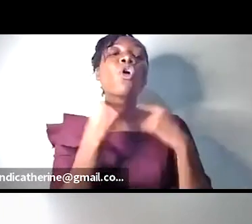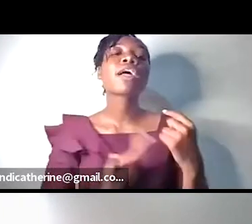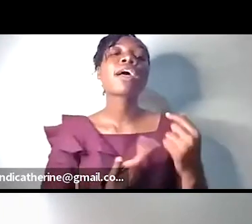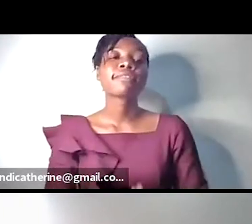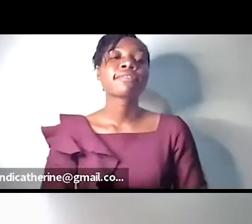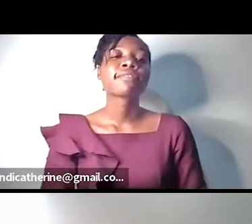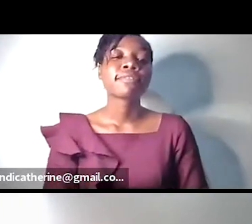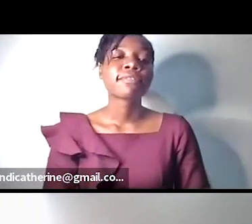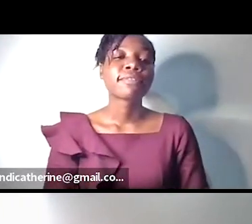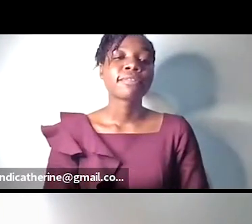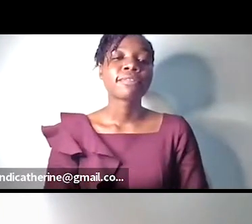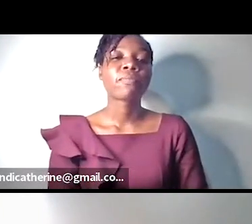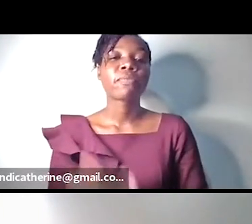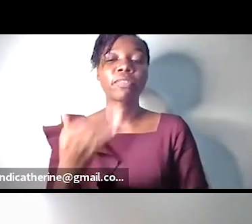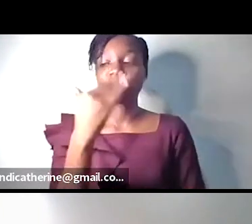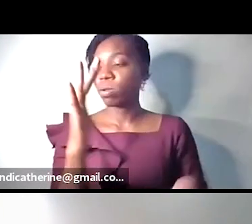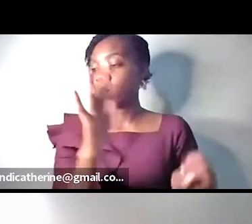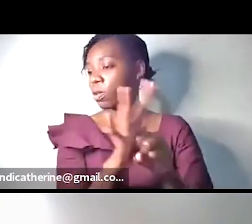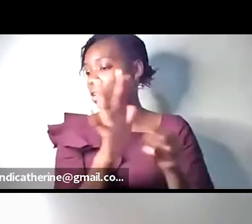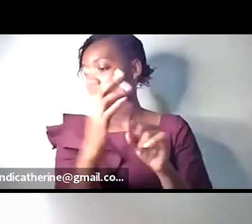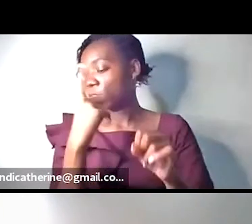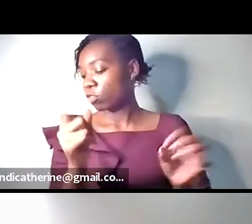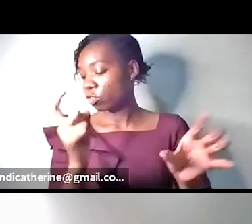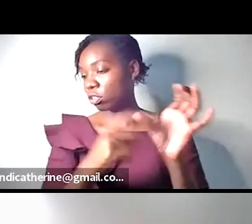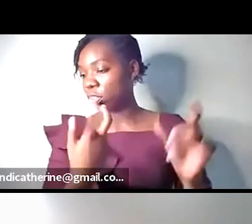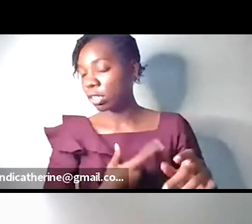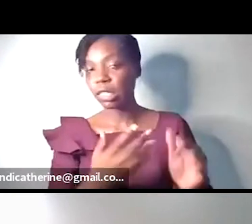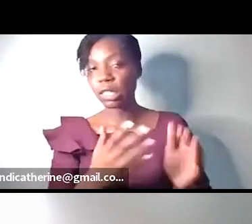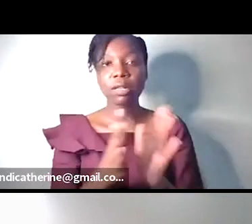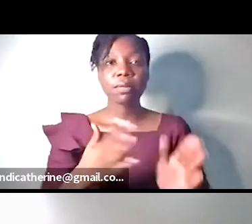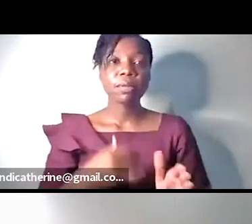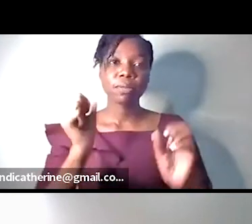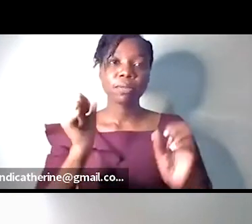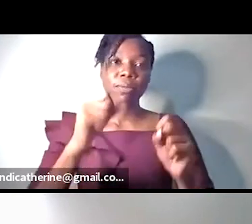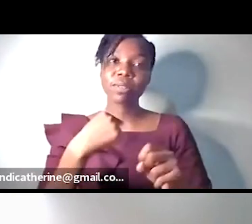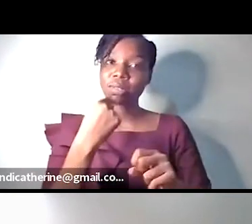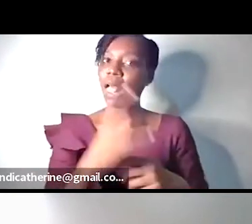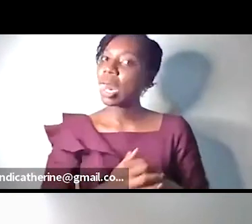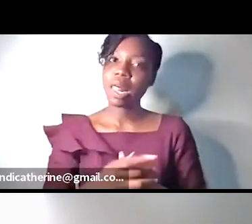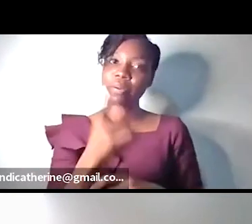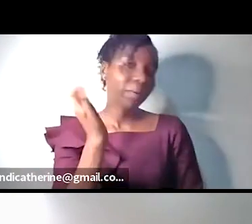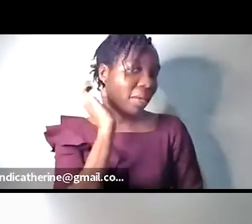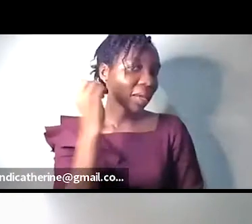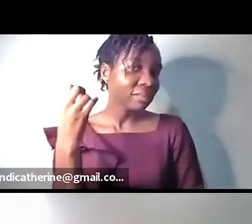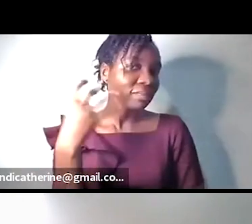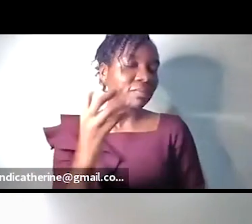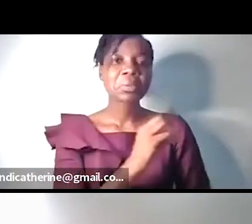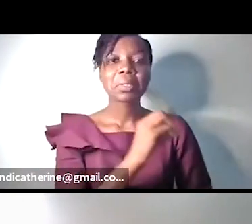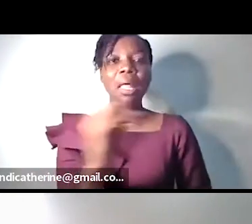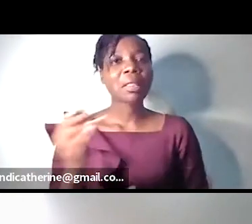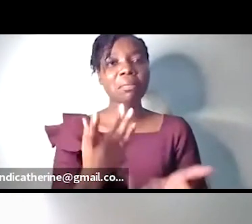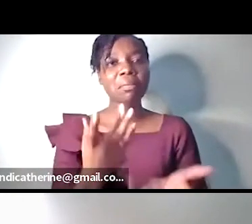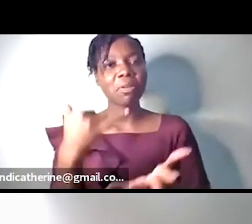much, Christine, for joining us. Judith, I can tell you can't hear me. I don't know whether the phone did not work